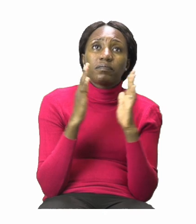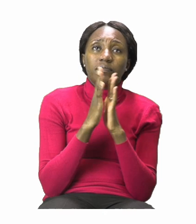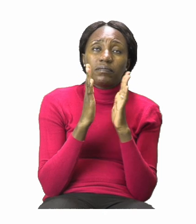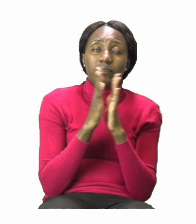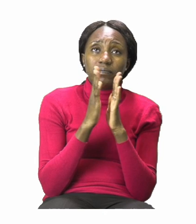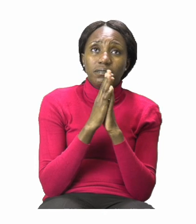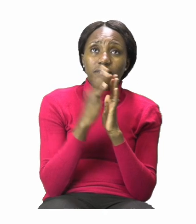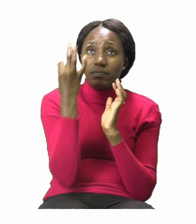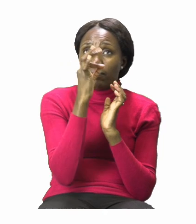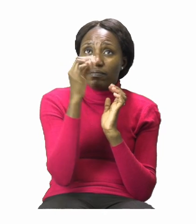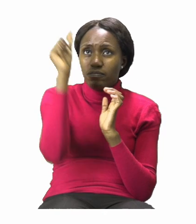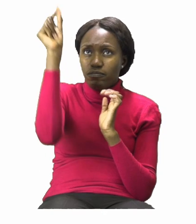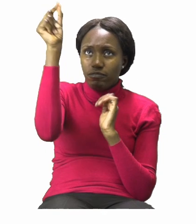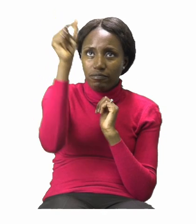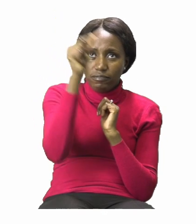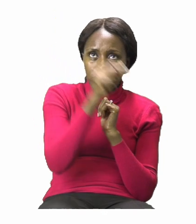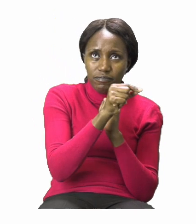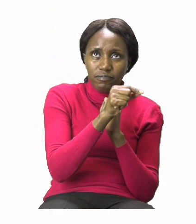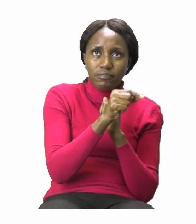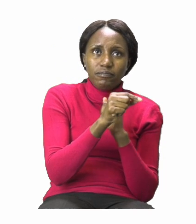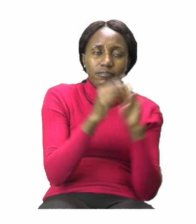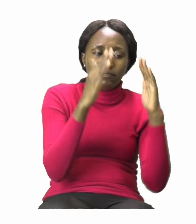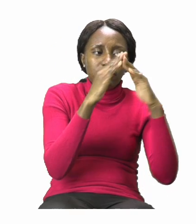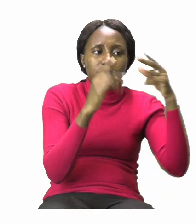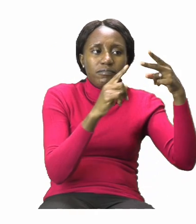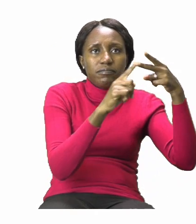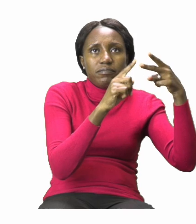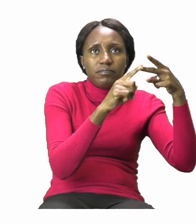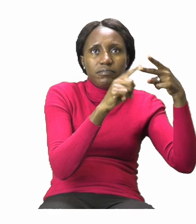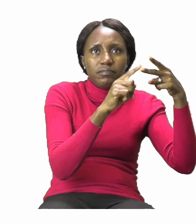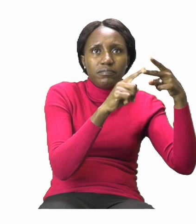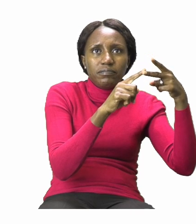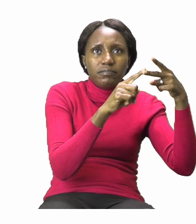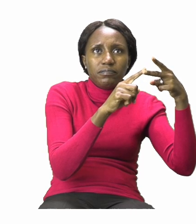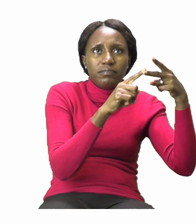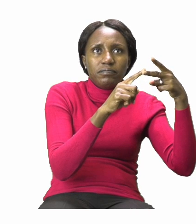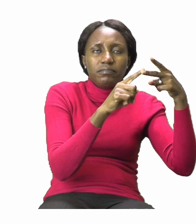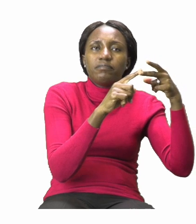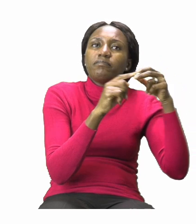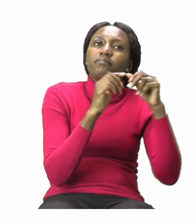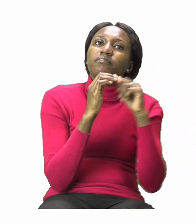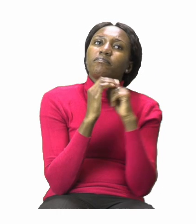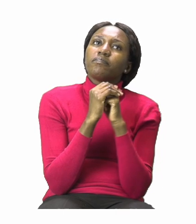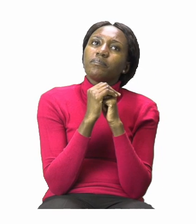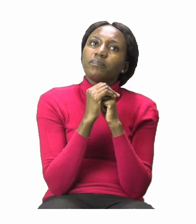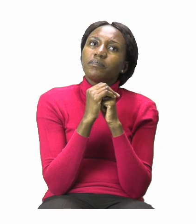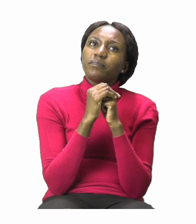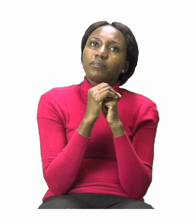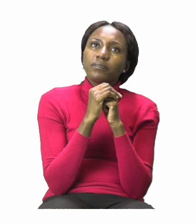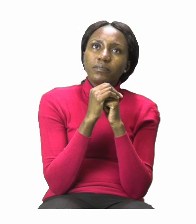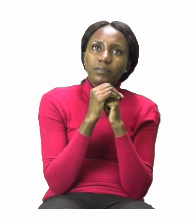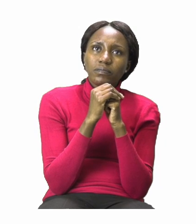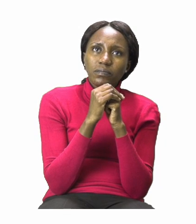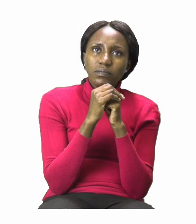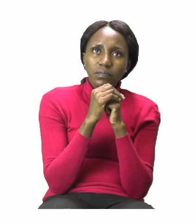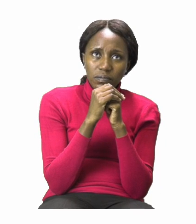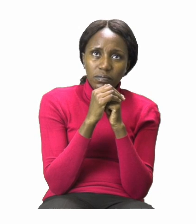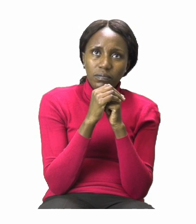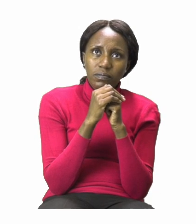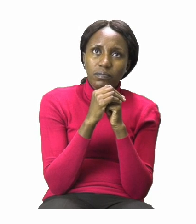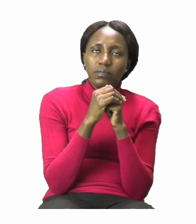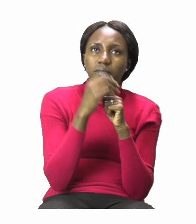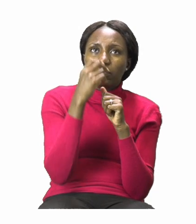line from the flowers to the second house. The next one that we have is a